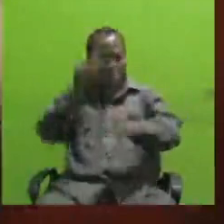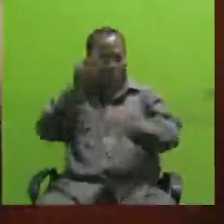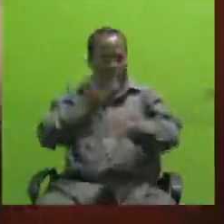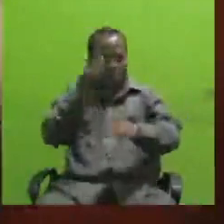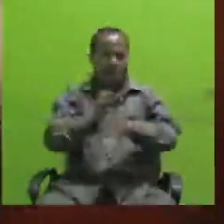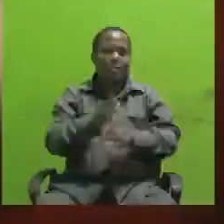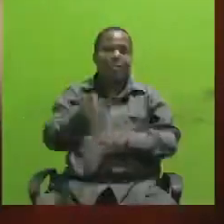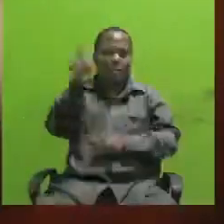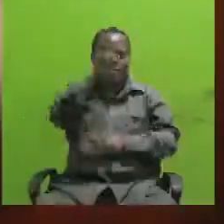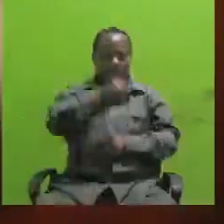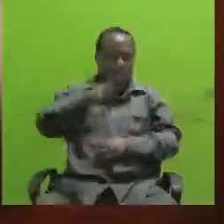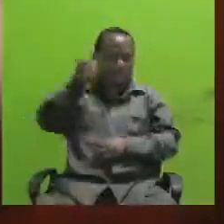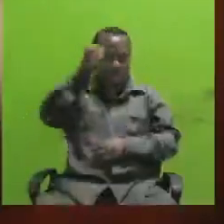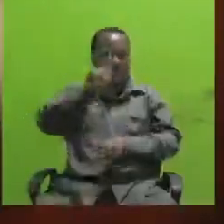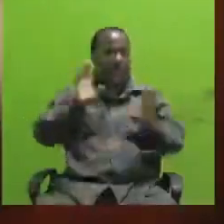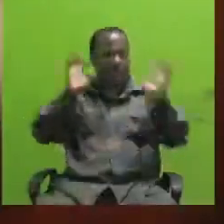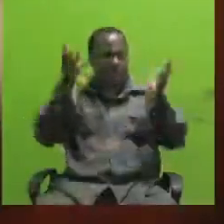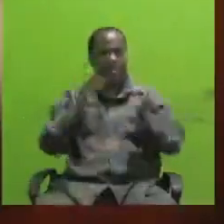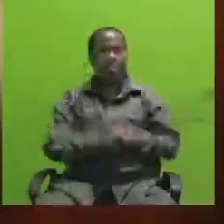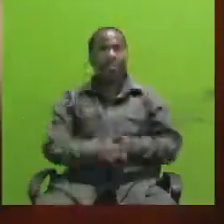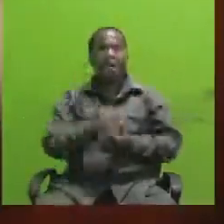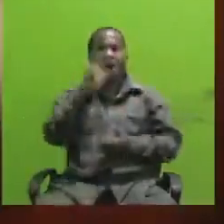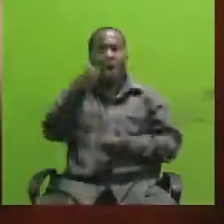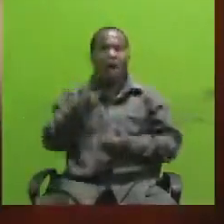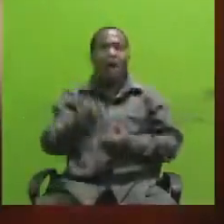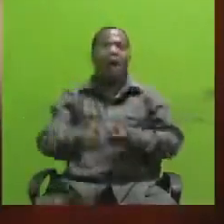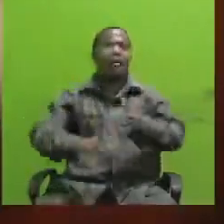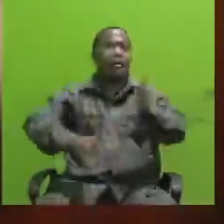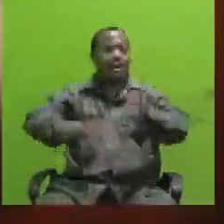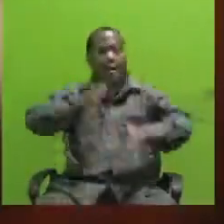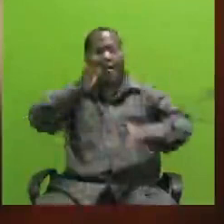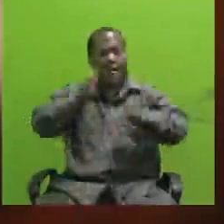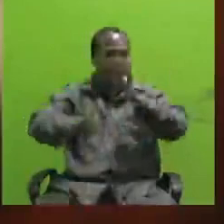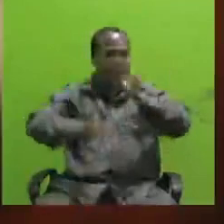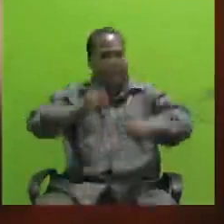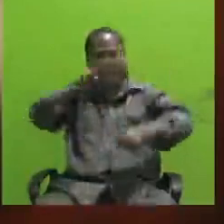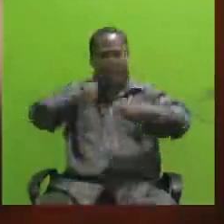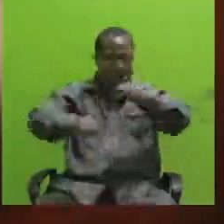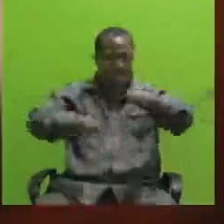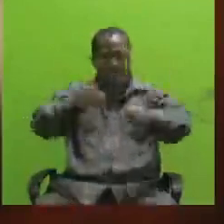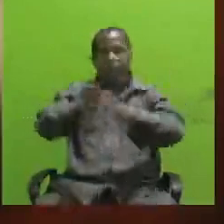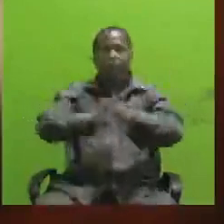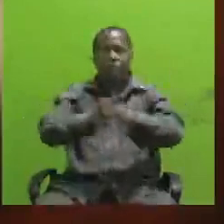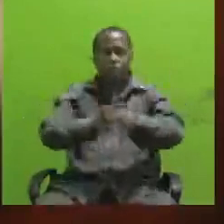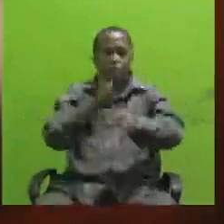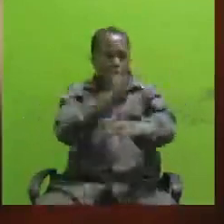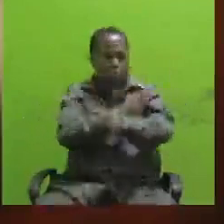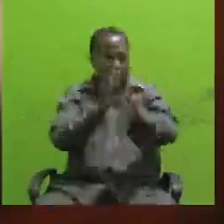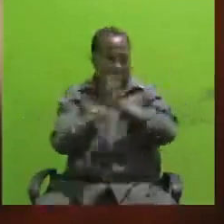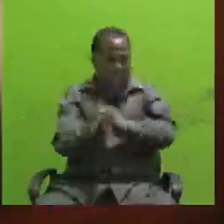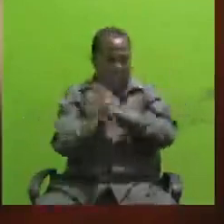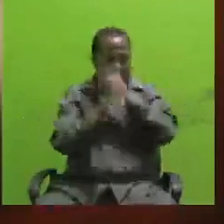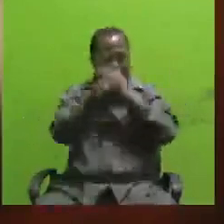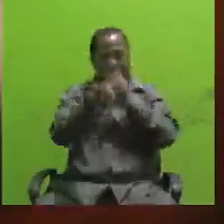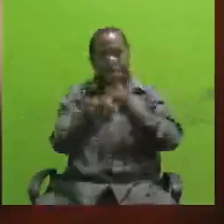cycle and clap. Okay? I will ride my bicycle using my hands like this,